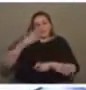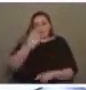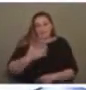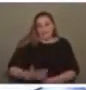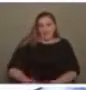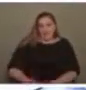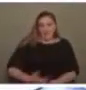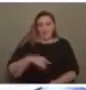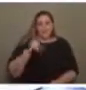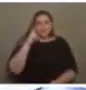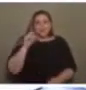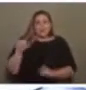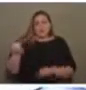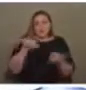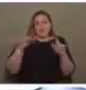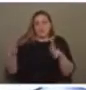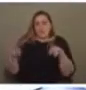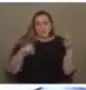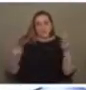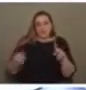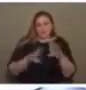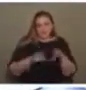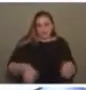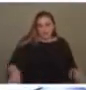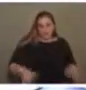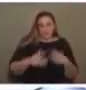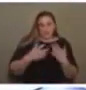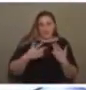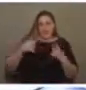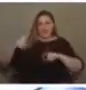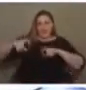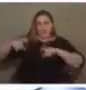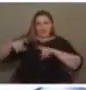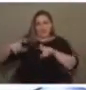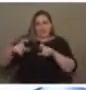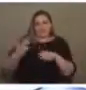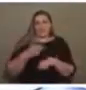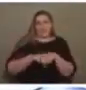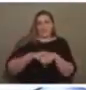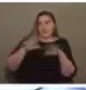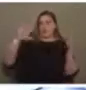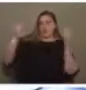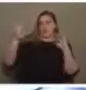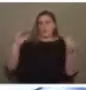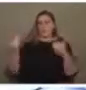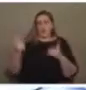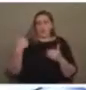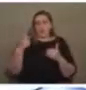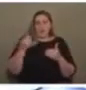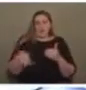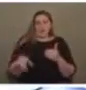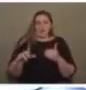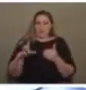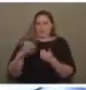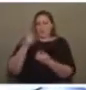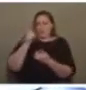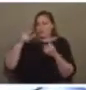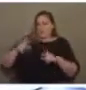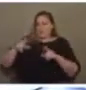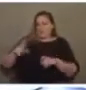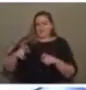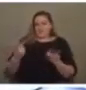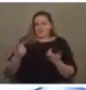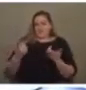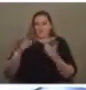you're going to really have the same proportion of children that are being tested. So, of course, if you compare the kids that are more likely to test in those countries, which tend to be the kids from the